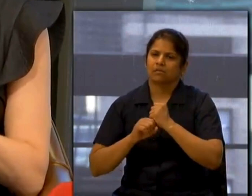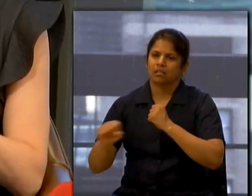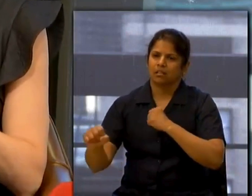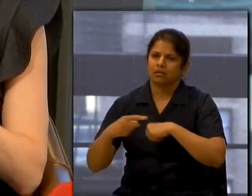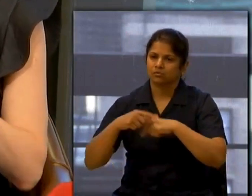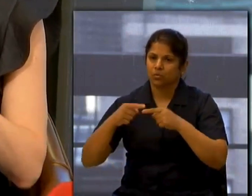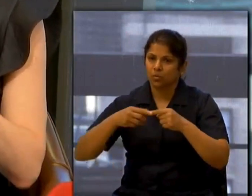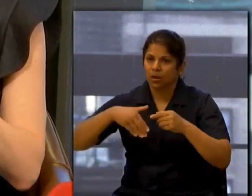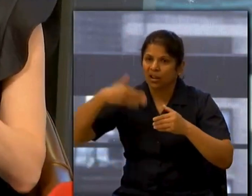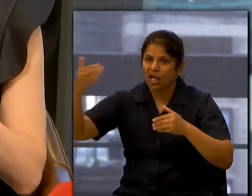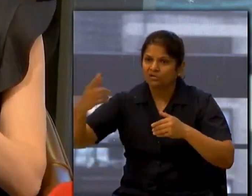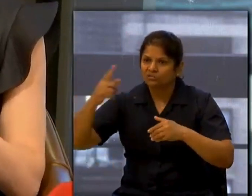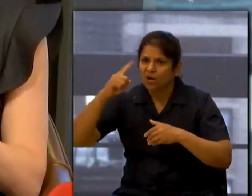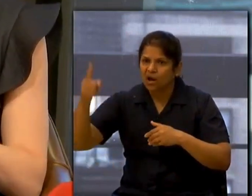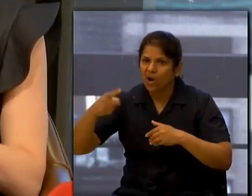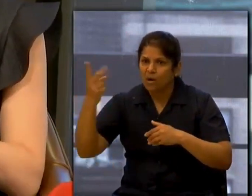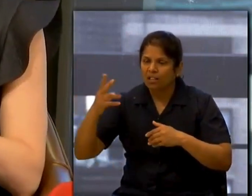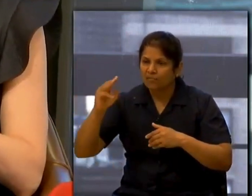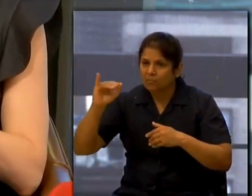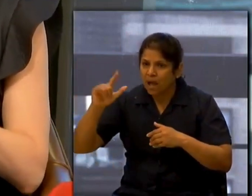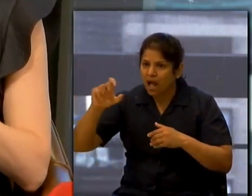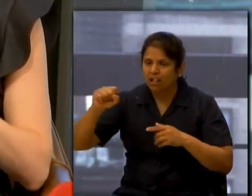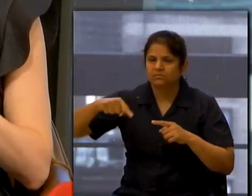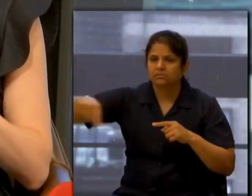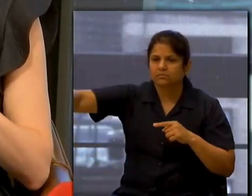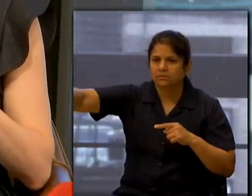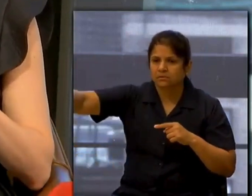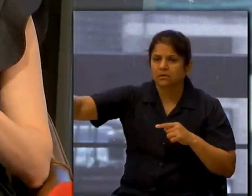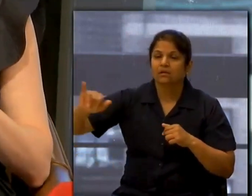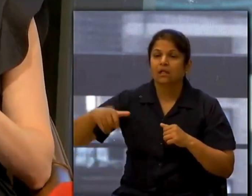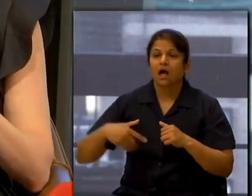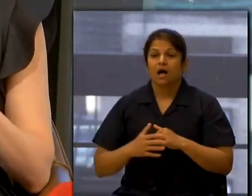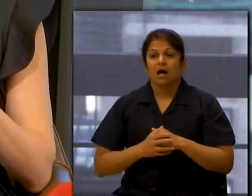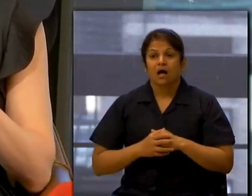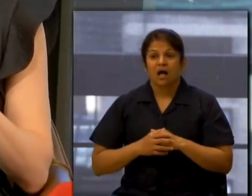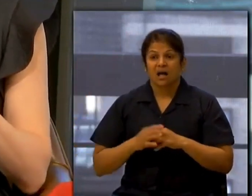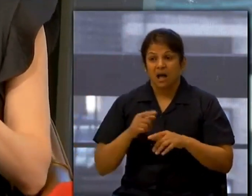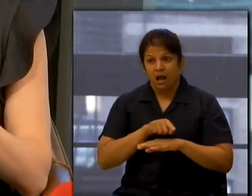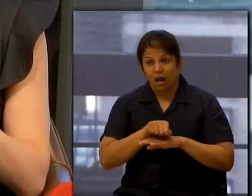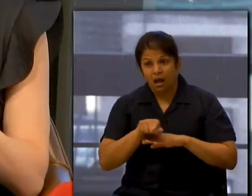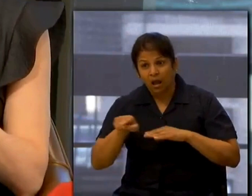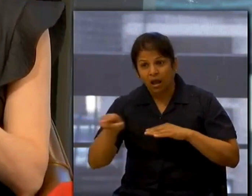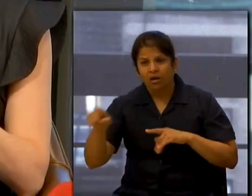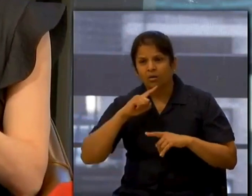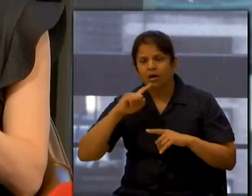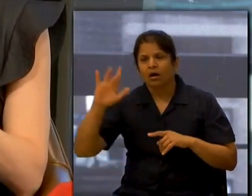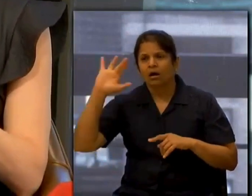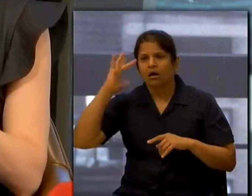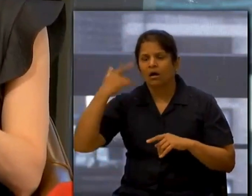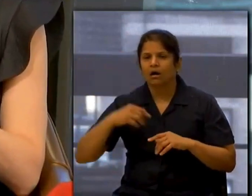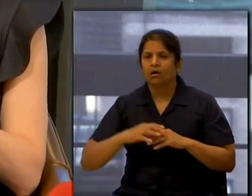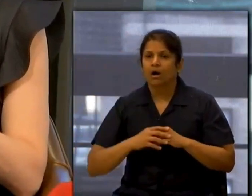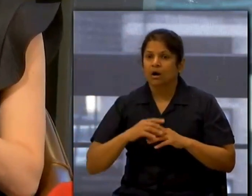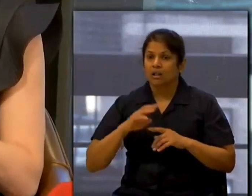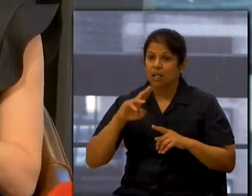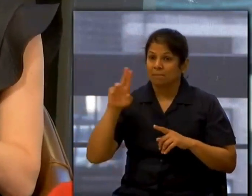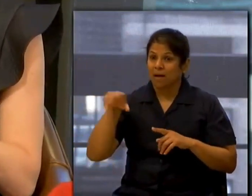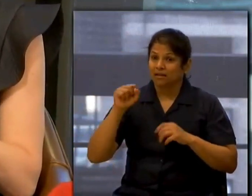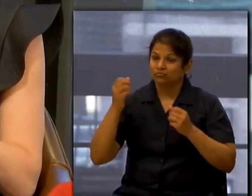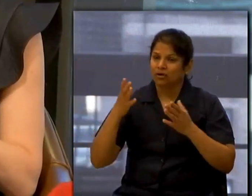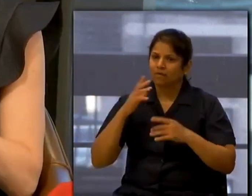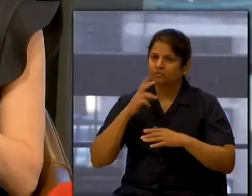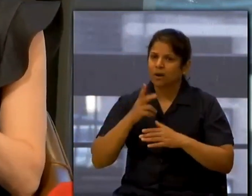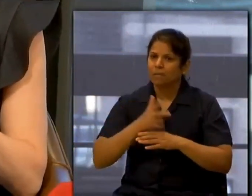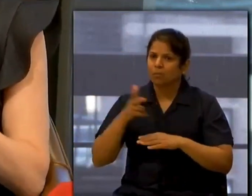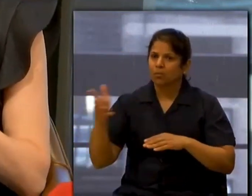route was obnoxious. At one point, apparently the bus driver actually pulled over, got off, and took a smoke break. Like